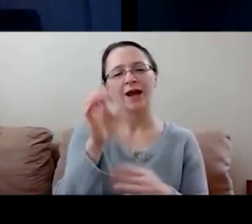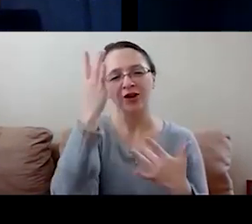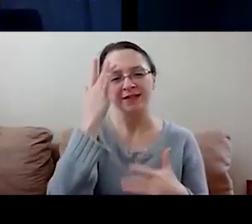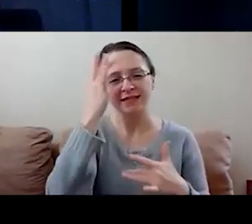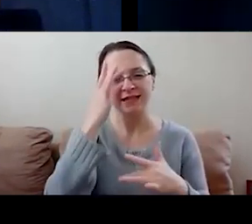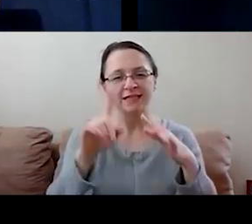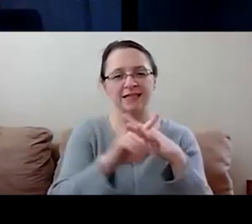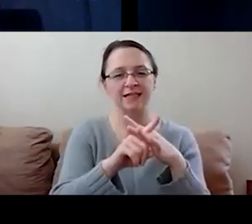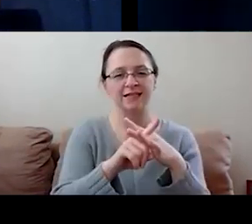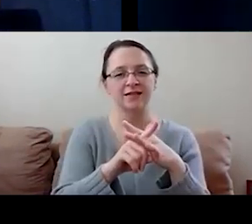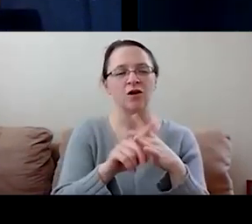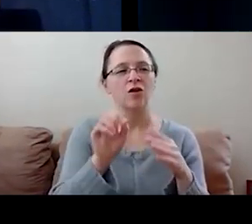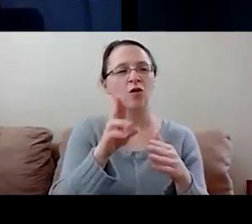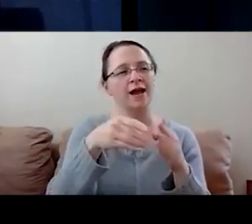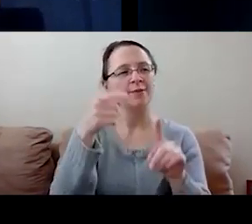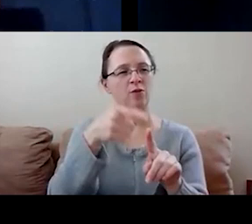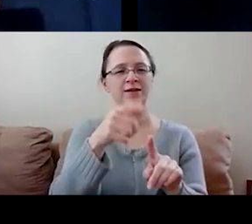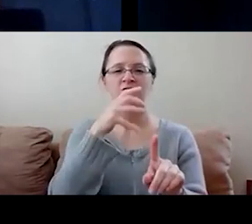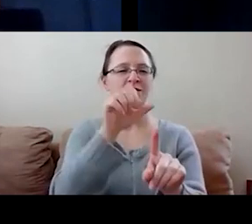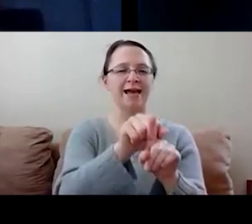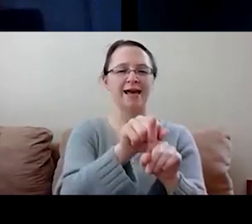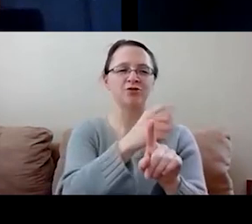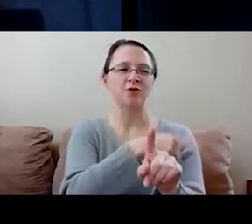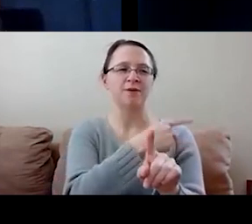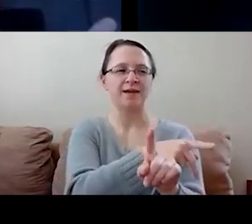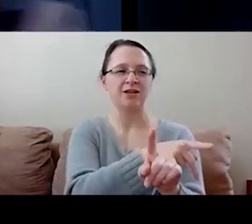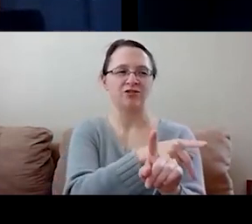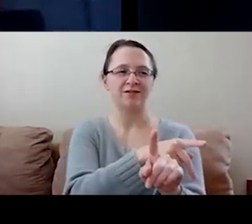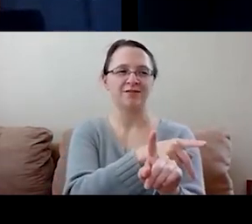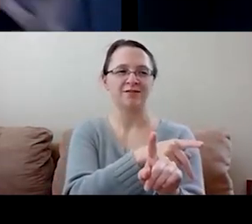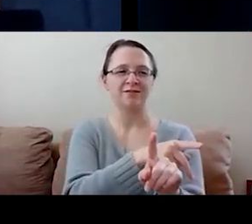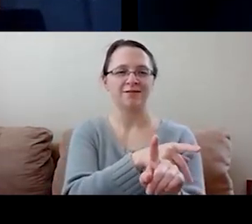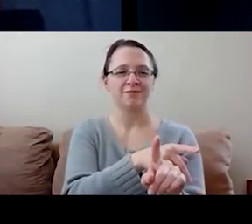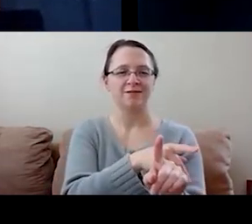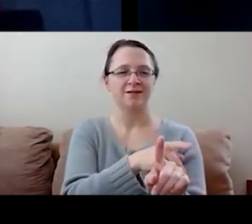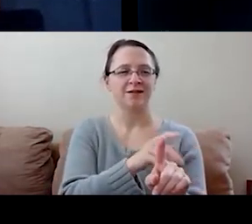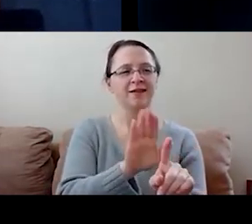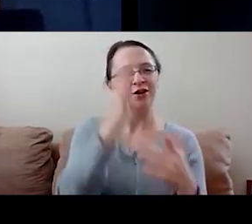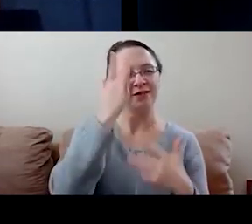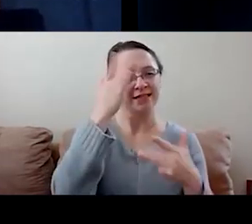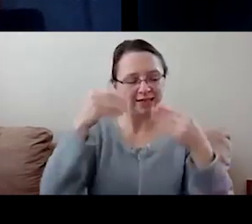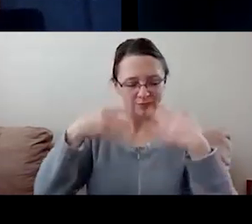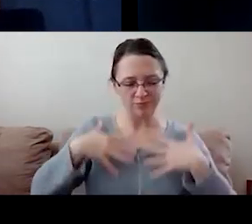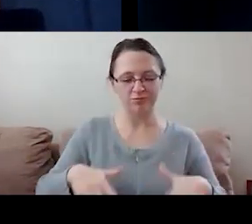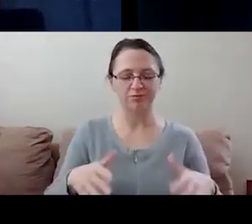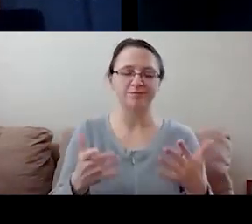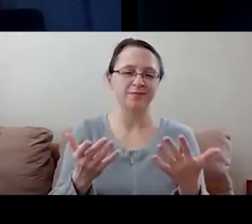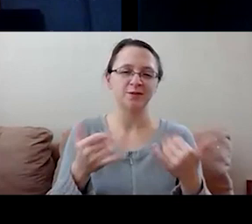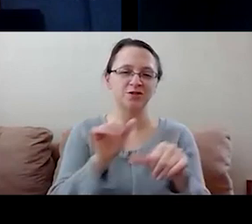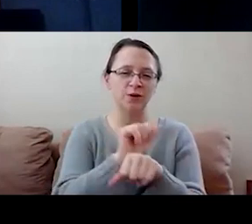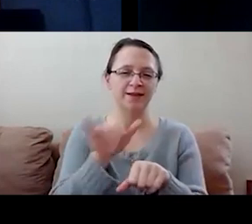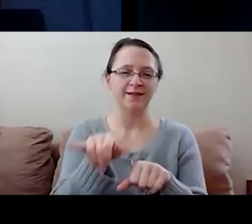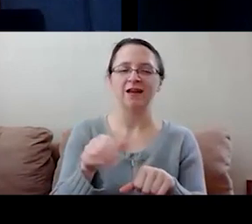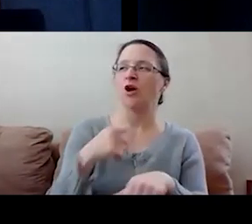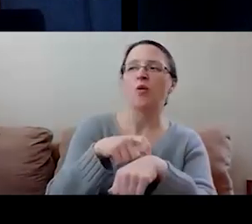the existing endpoints don't really capture what the patient care about and what also the disease is about. Abby, maybe we have time